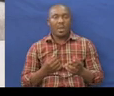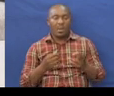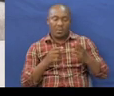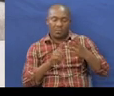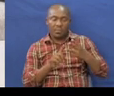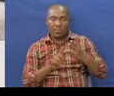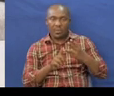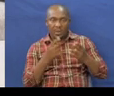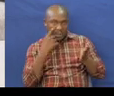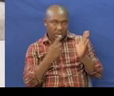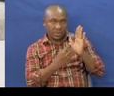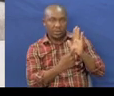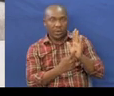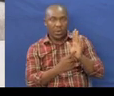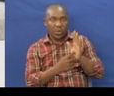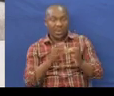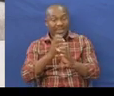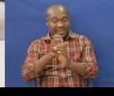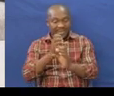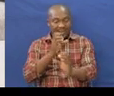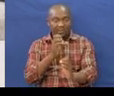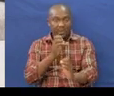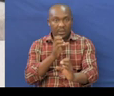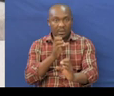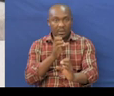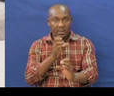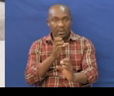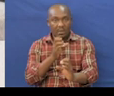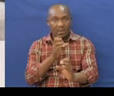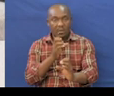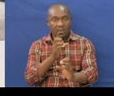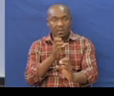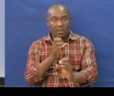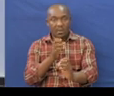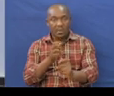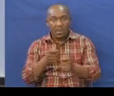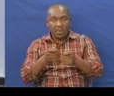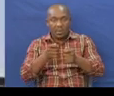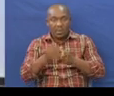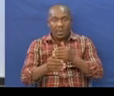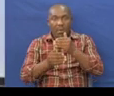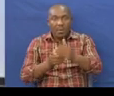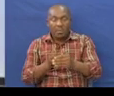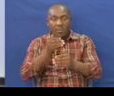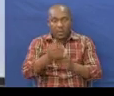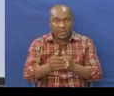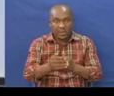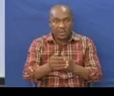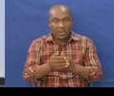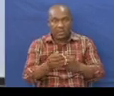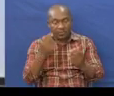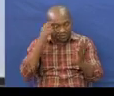geographical problems, such as overpopulation, migration, and waste mismanagement, or water and waste